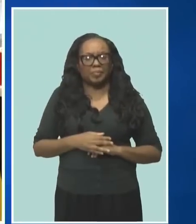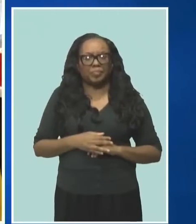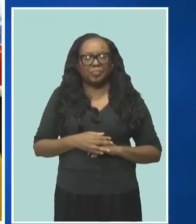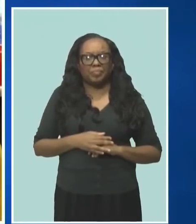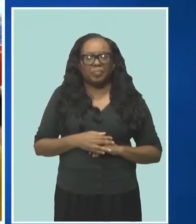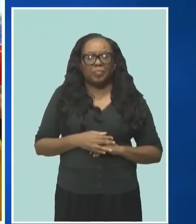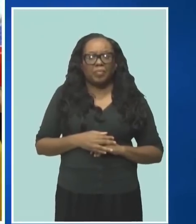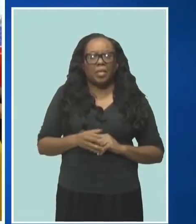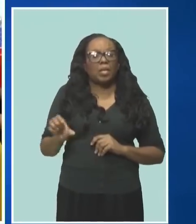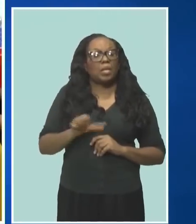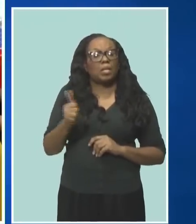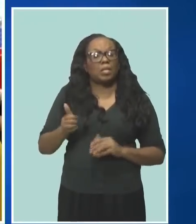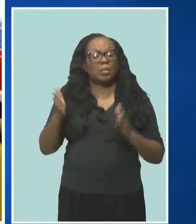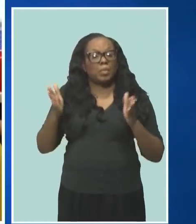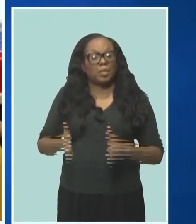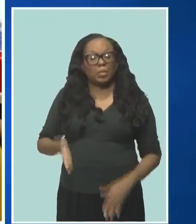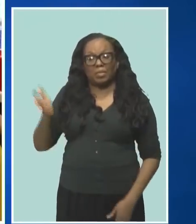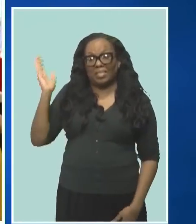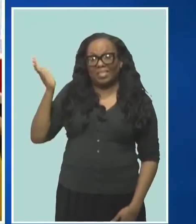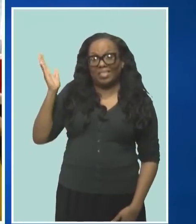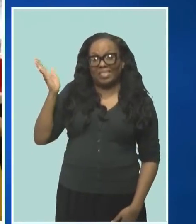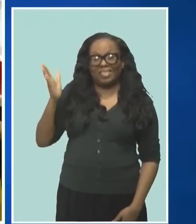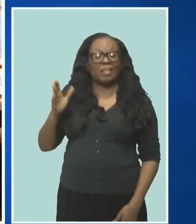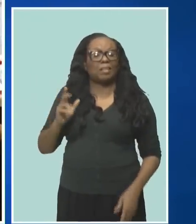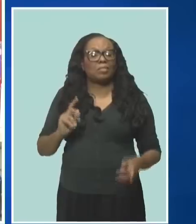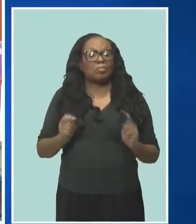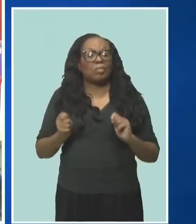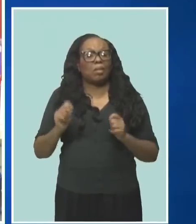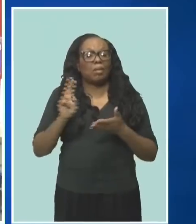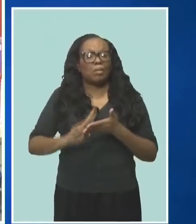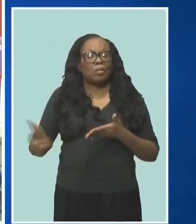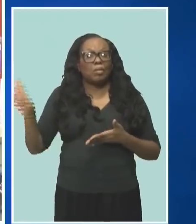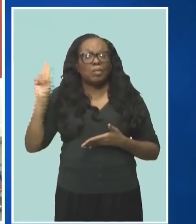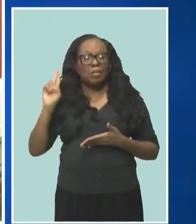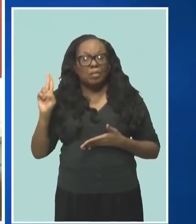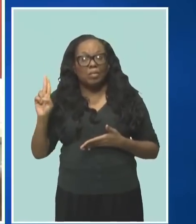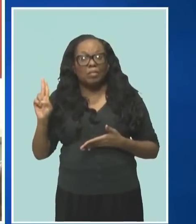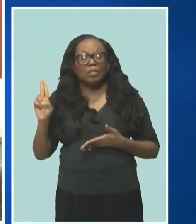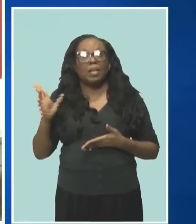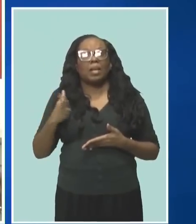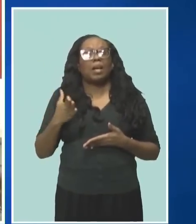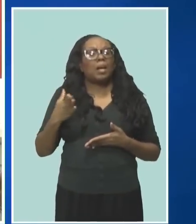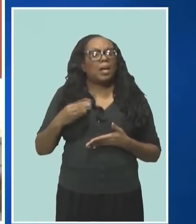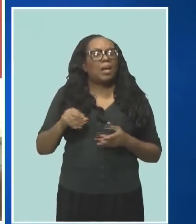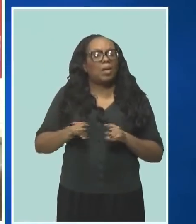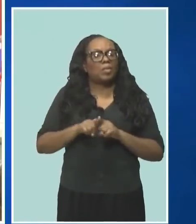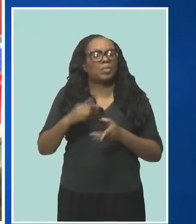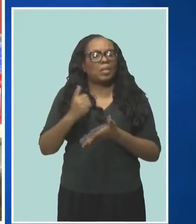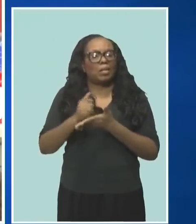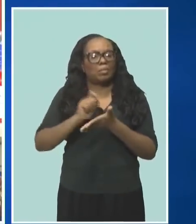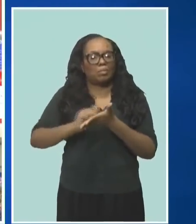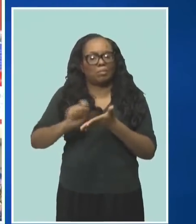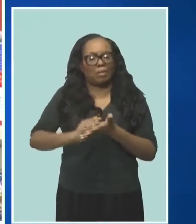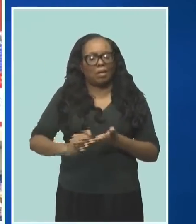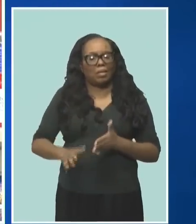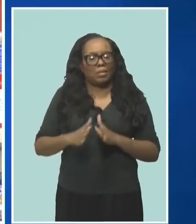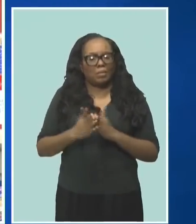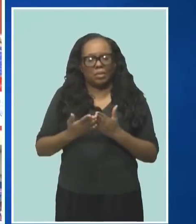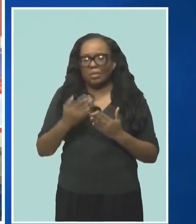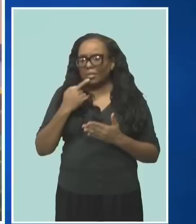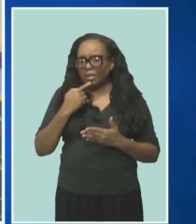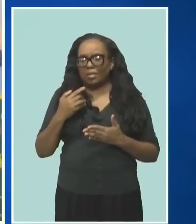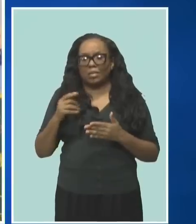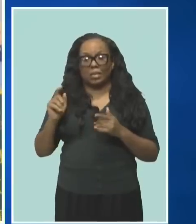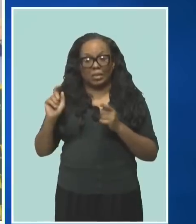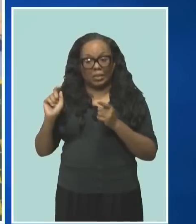Singh, who also lectures at the St. Augustine campus and is co-editor of the book, says while progressive